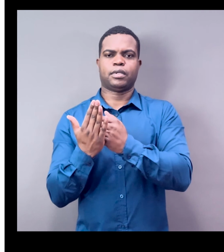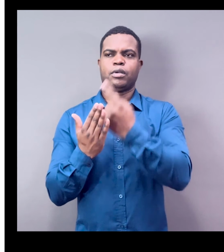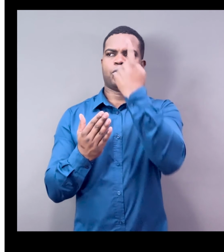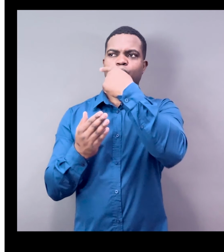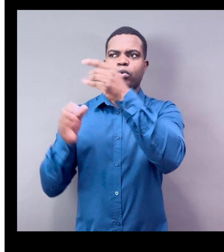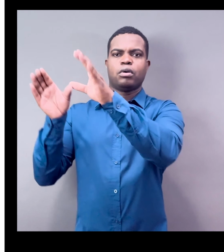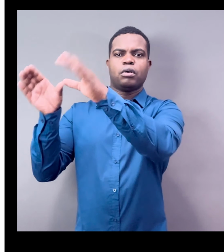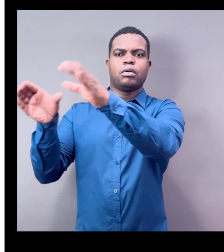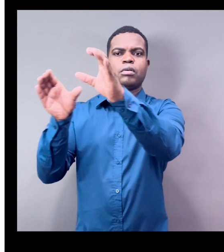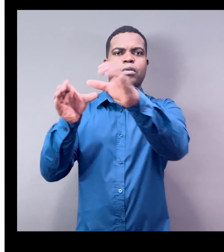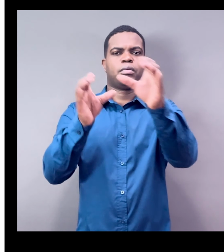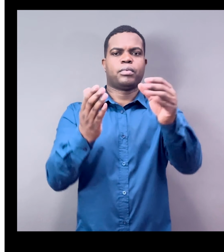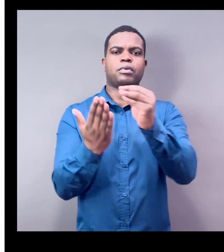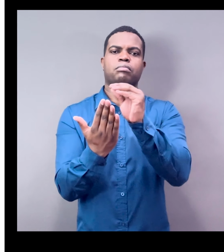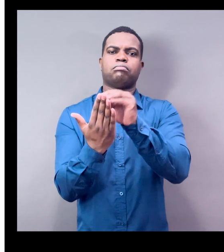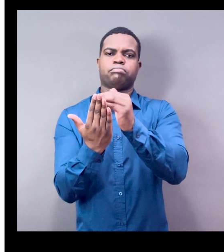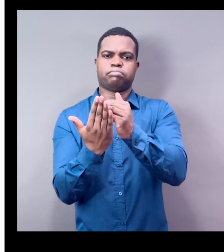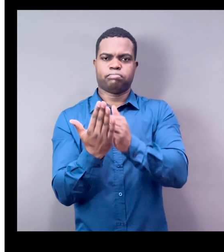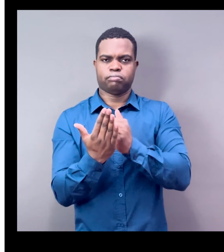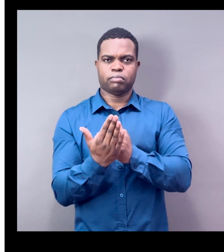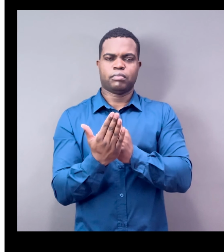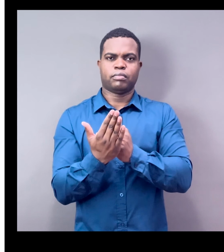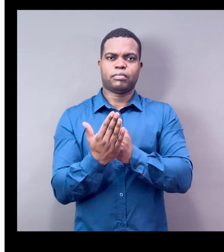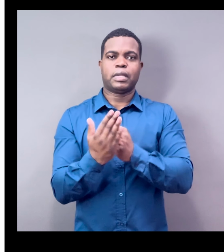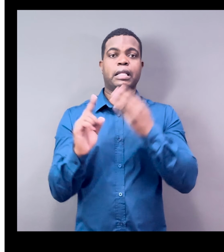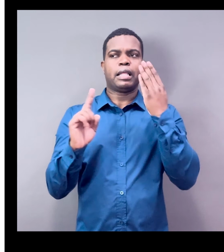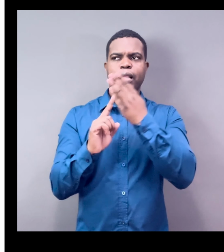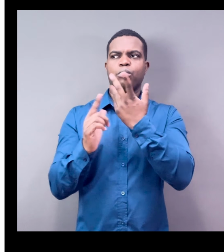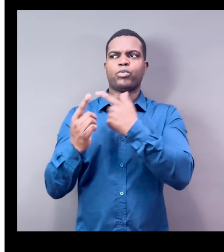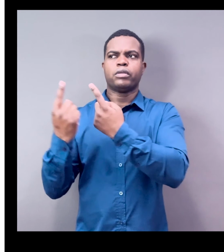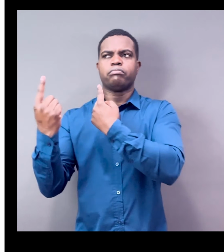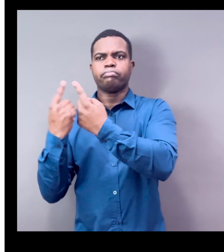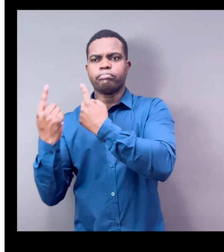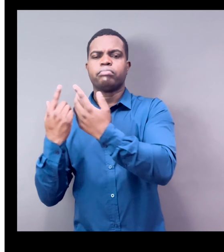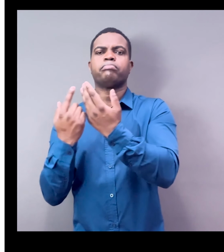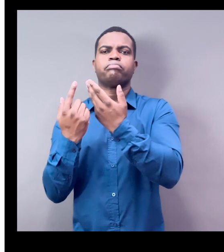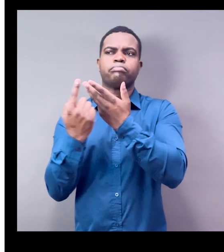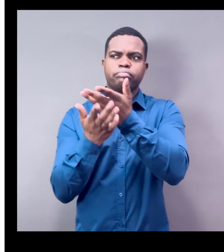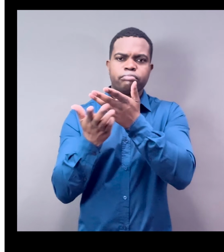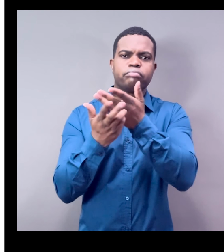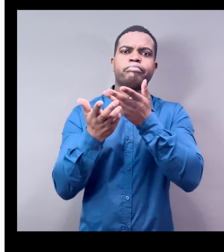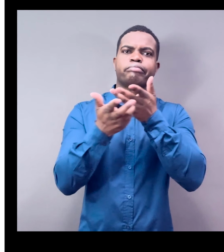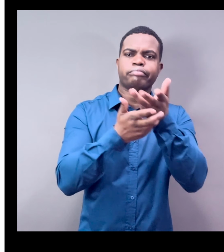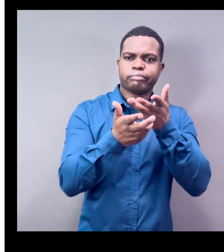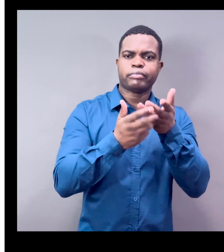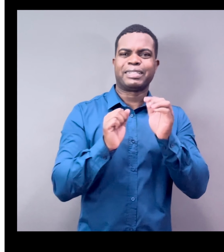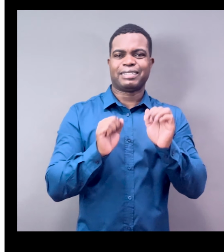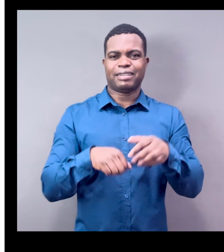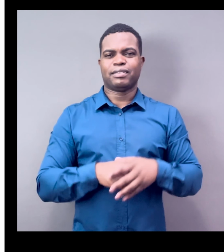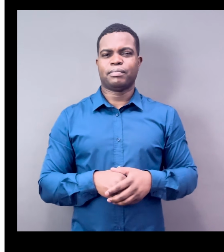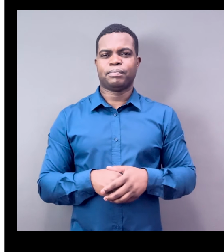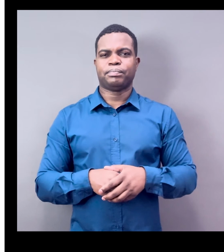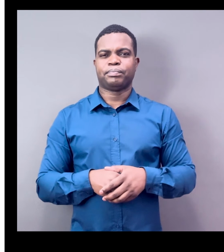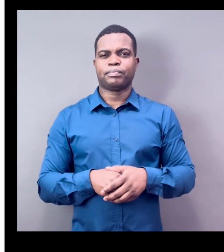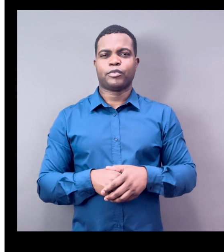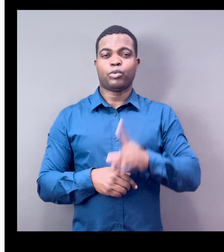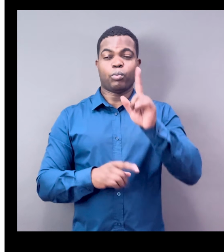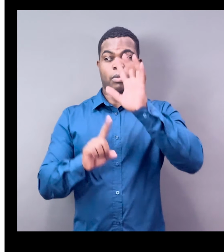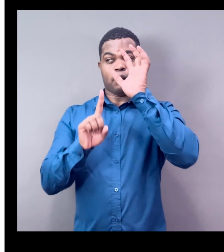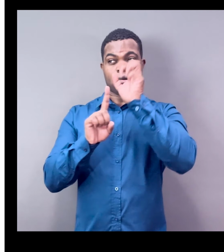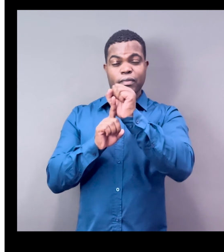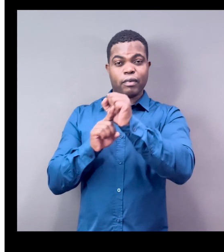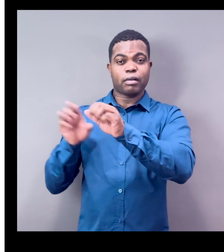these stakeholders. From there, you'll be able to engage them. But if you don't know how to